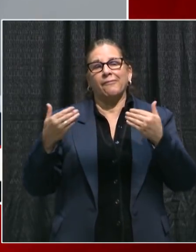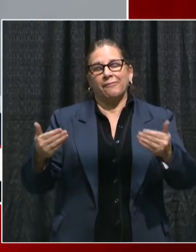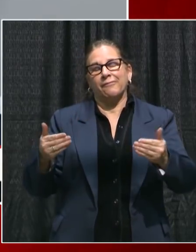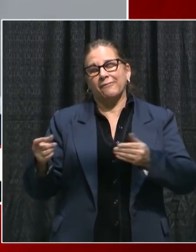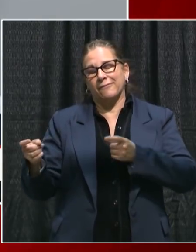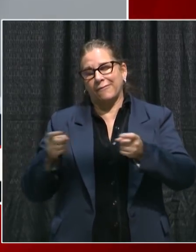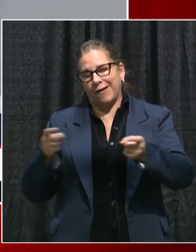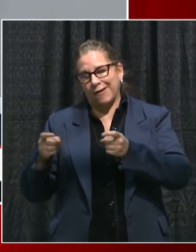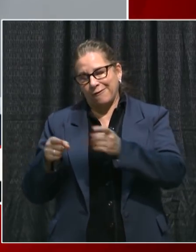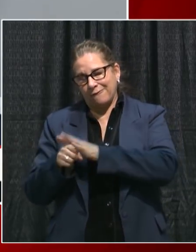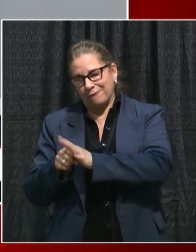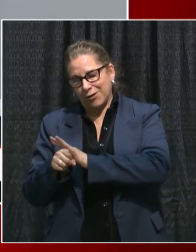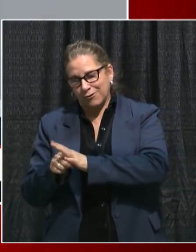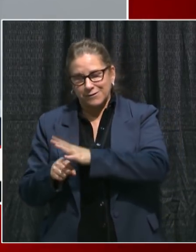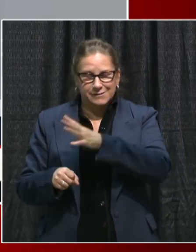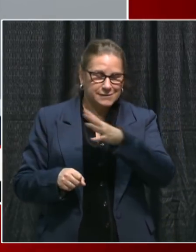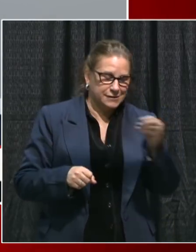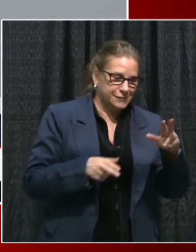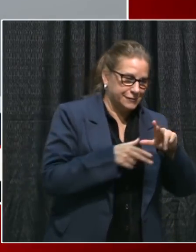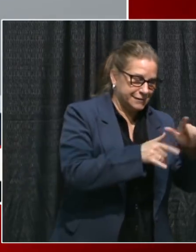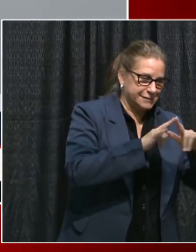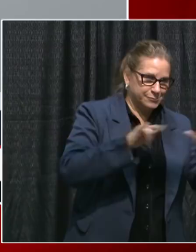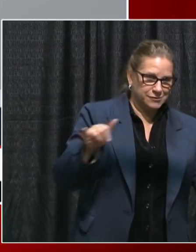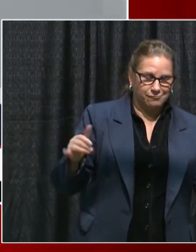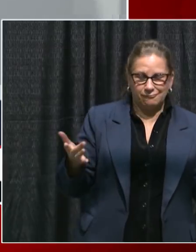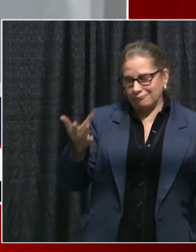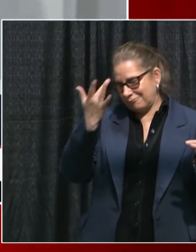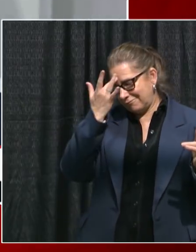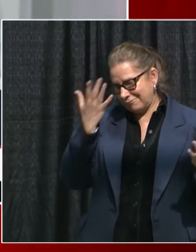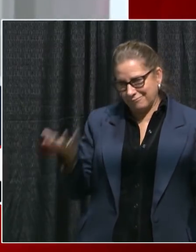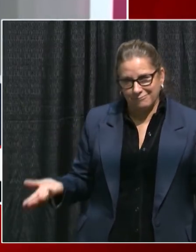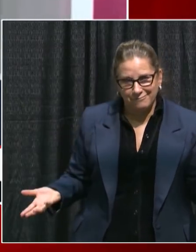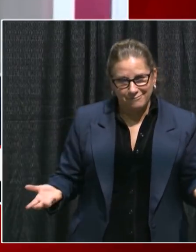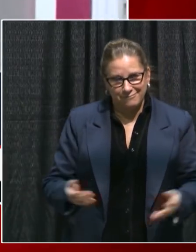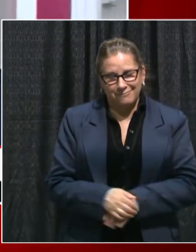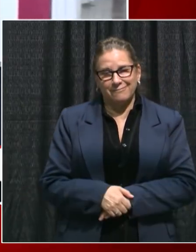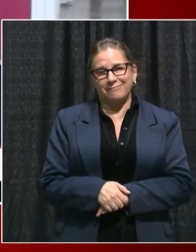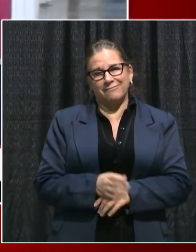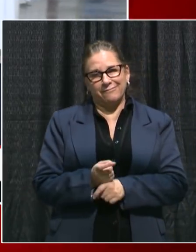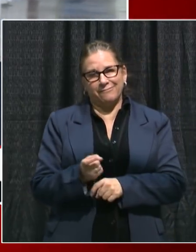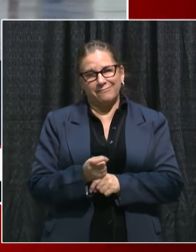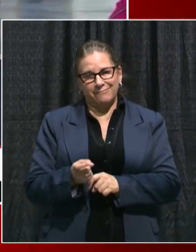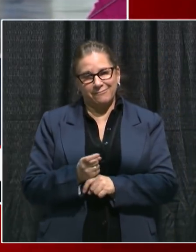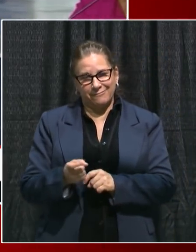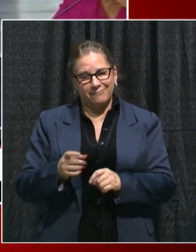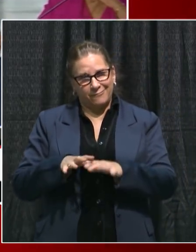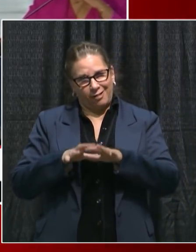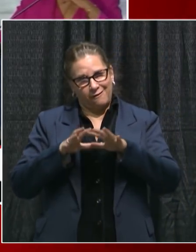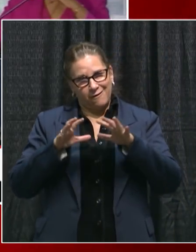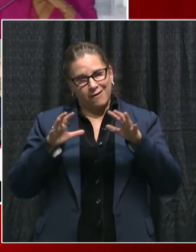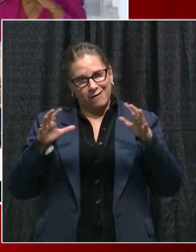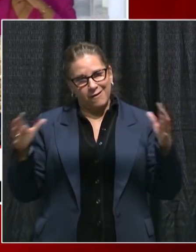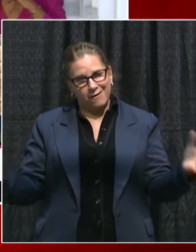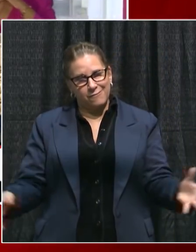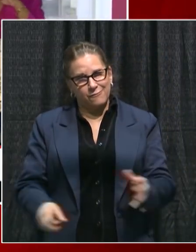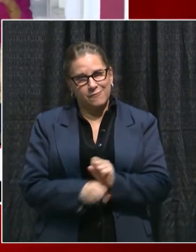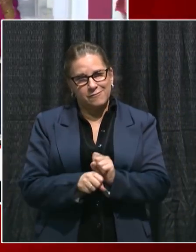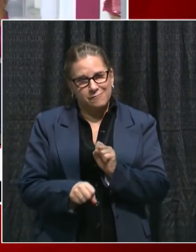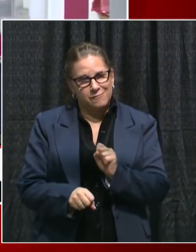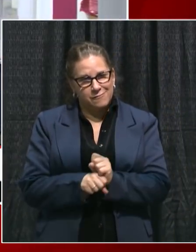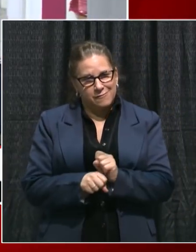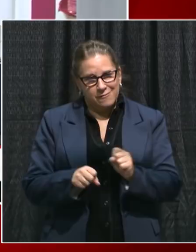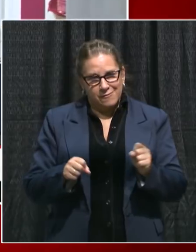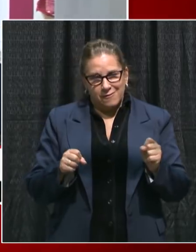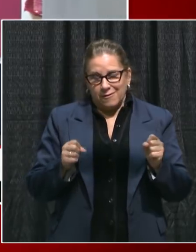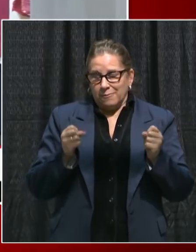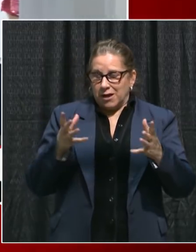Thank you, James, for that question, and a good question, and I'm sure on the minds of many people, so thank you for that.